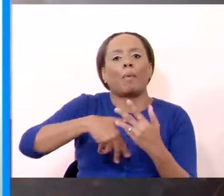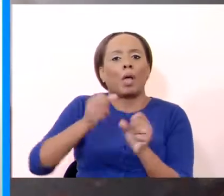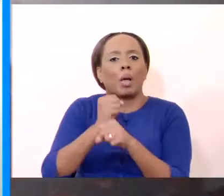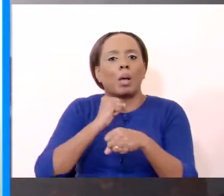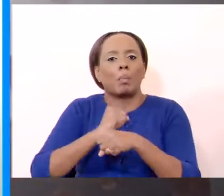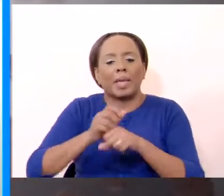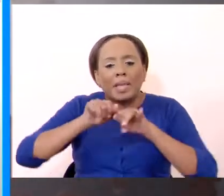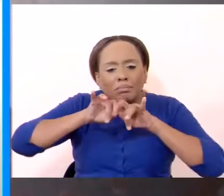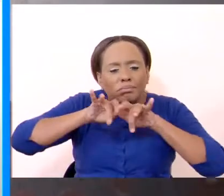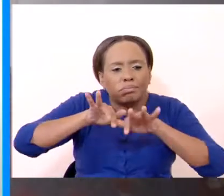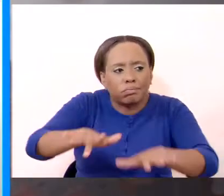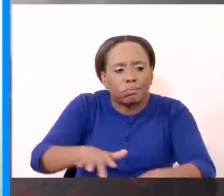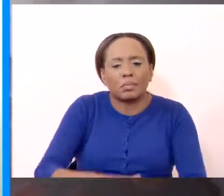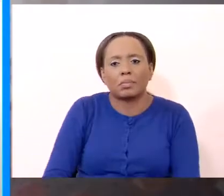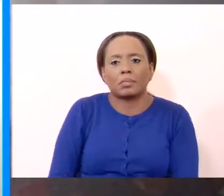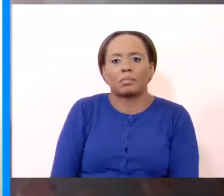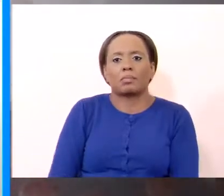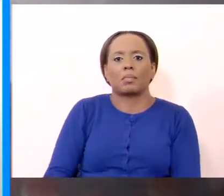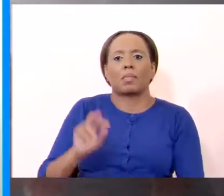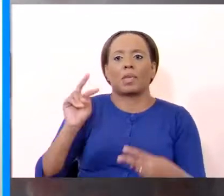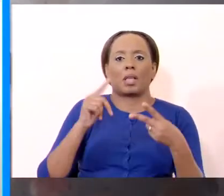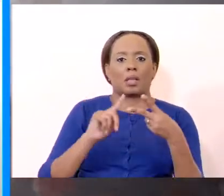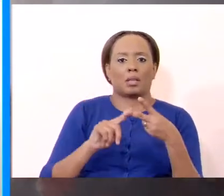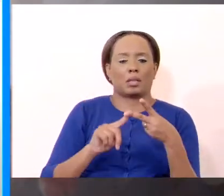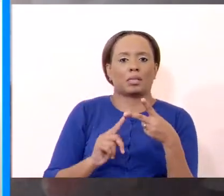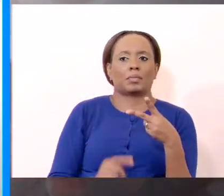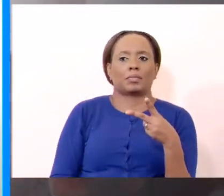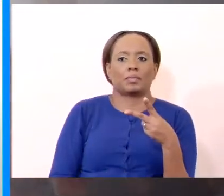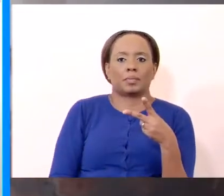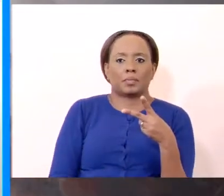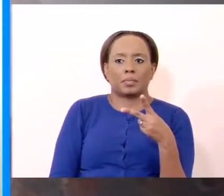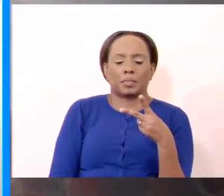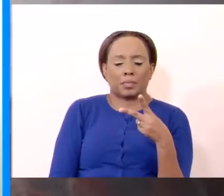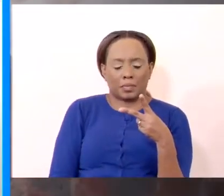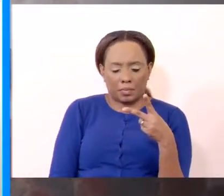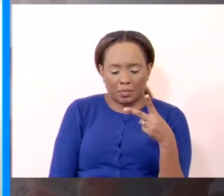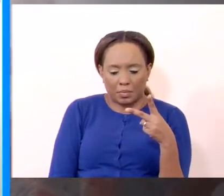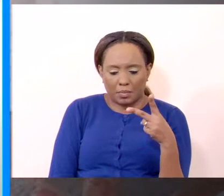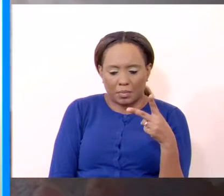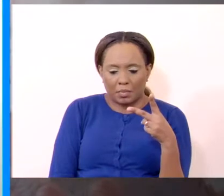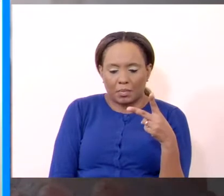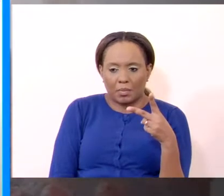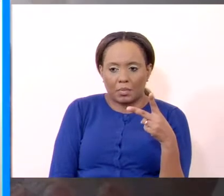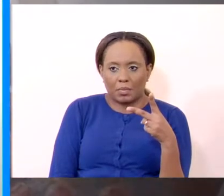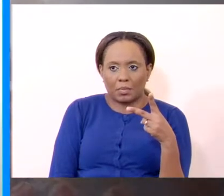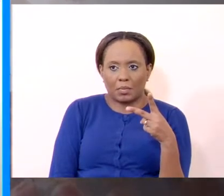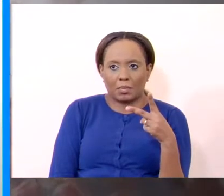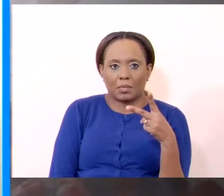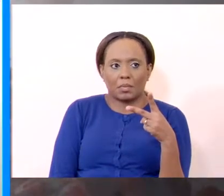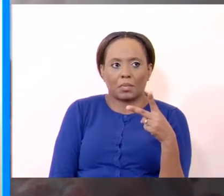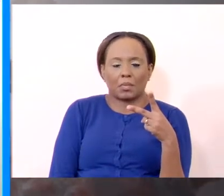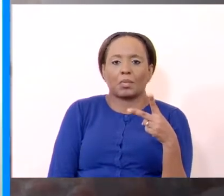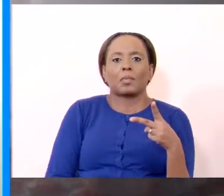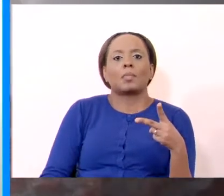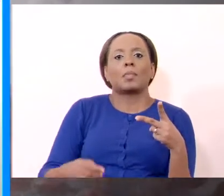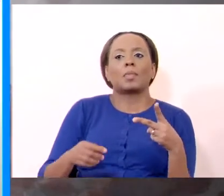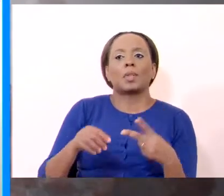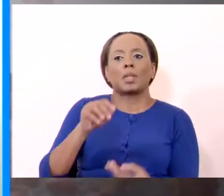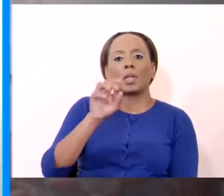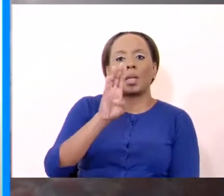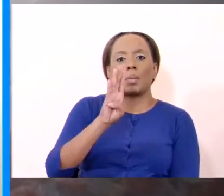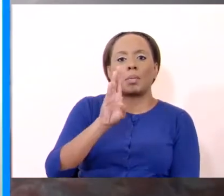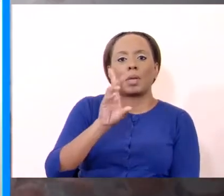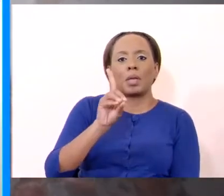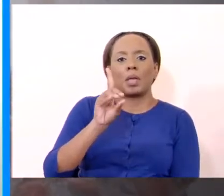the second one is there a bubble at the Coast Guard base of the Barbados Defense Force